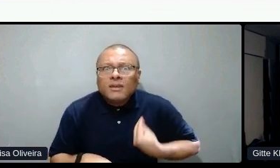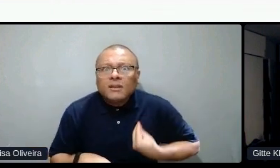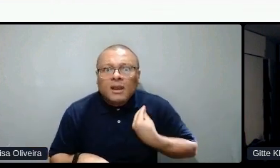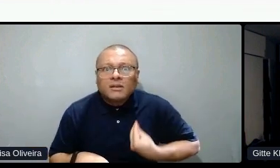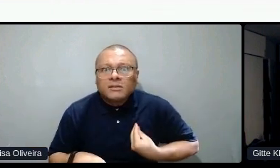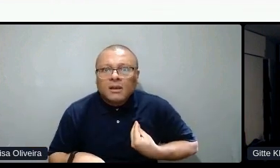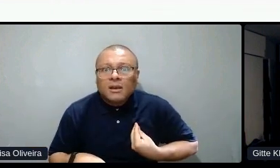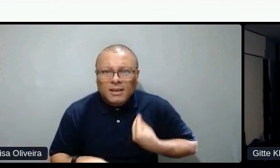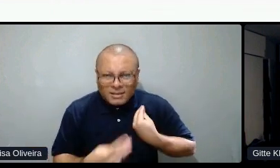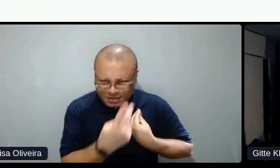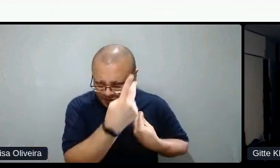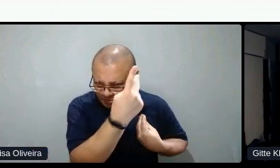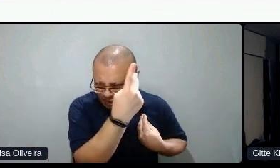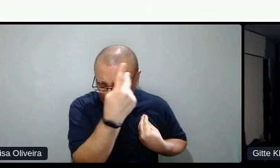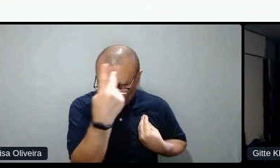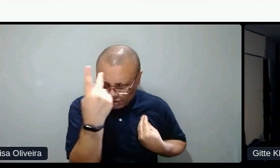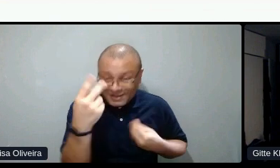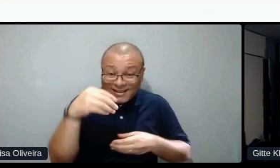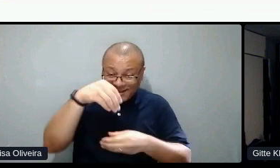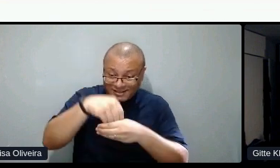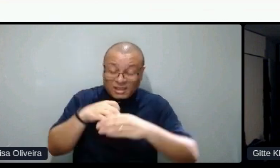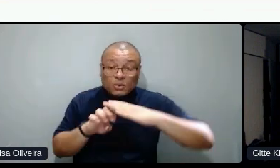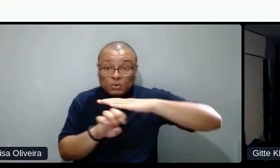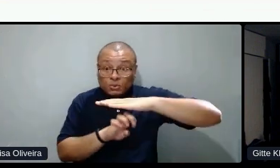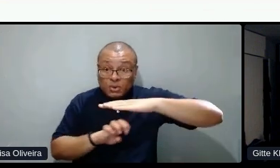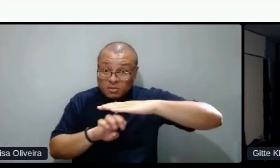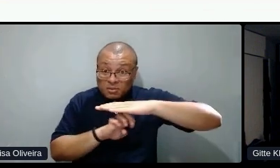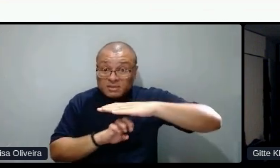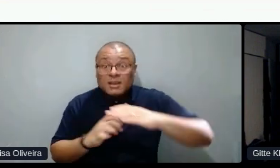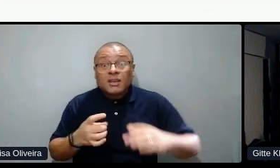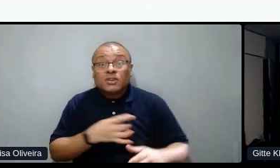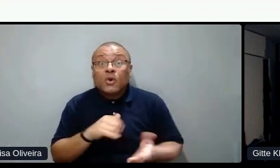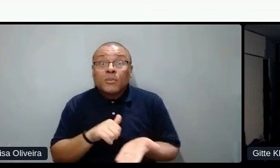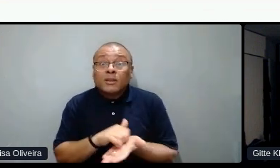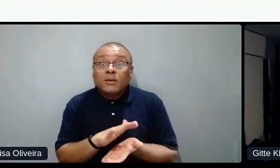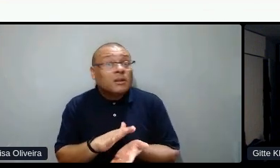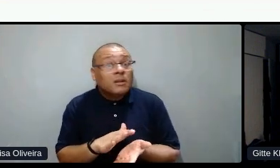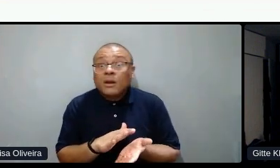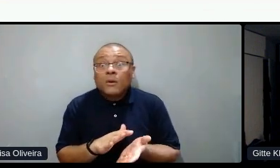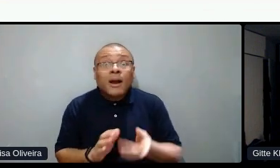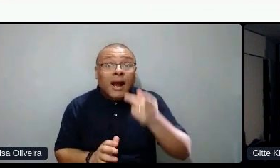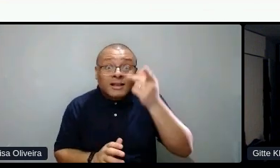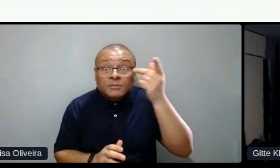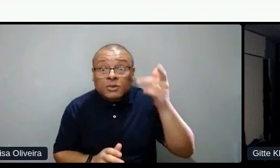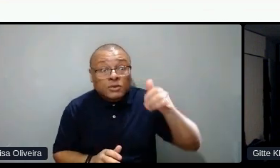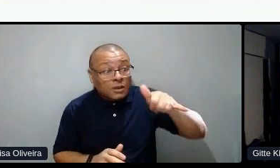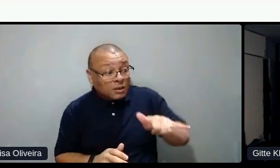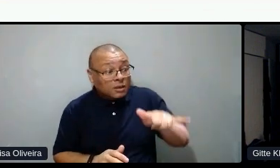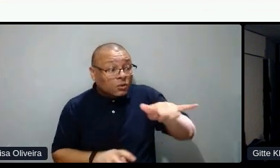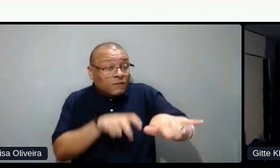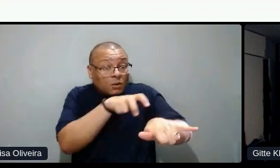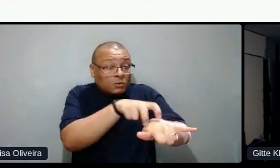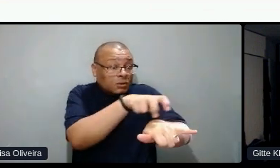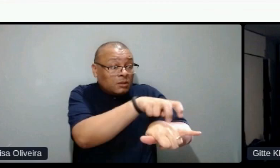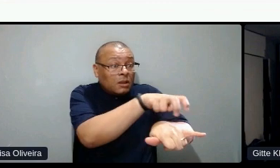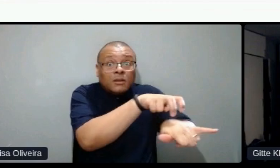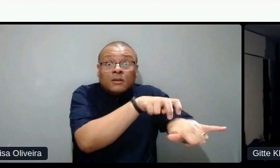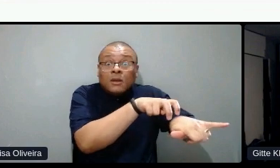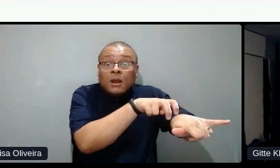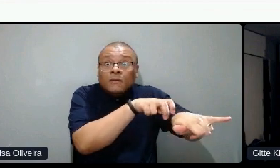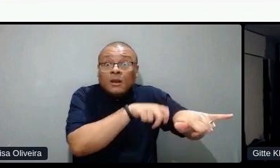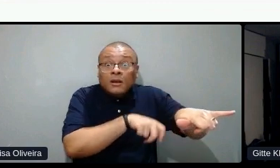lives of people in the company who might lose their job, but people died from the plane falling